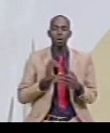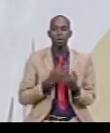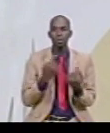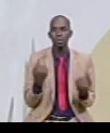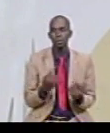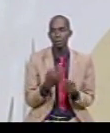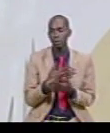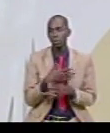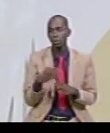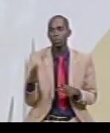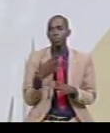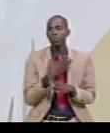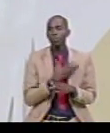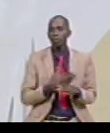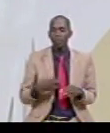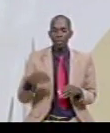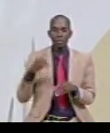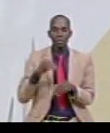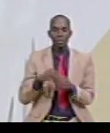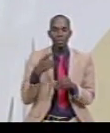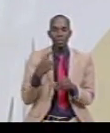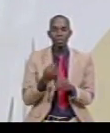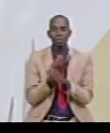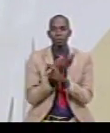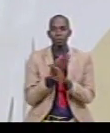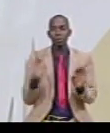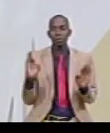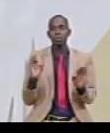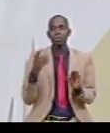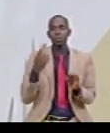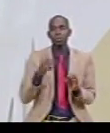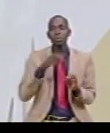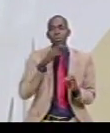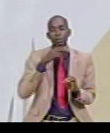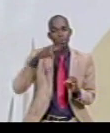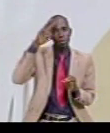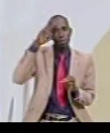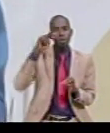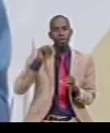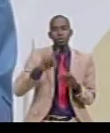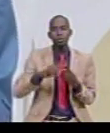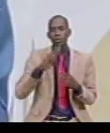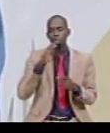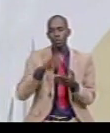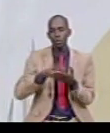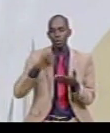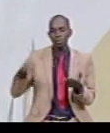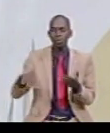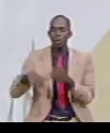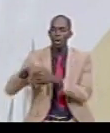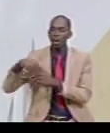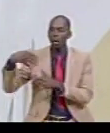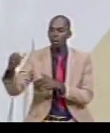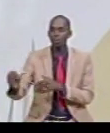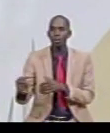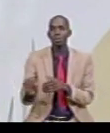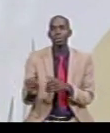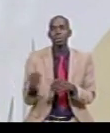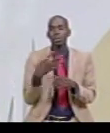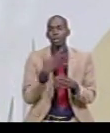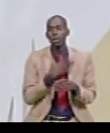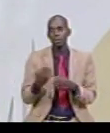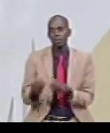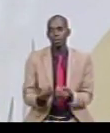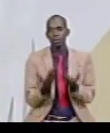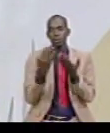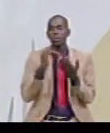this freedom, the goat had to be taken outside the camp, and the sacrifice is made and is